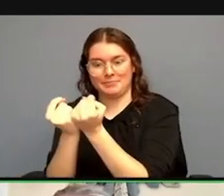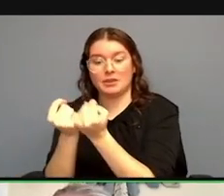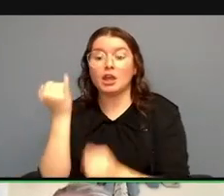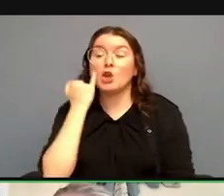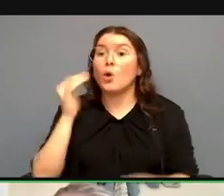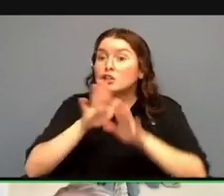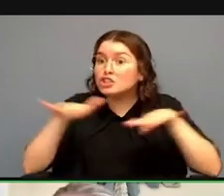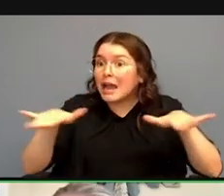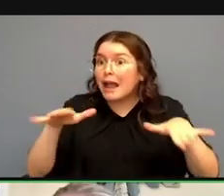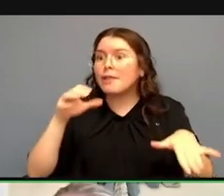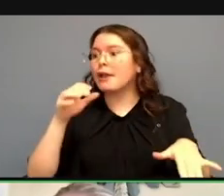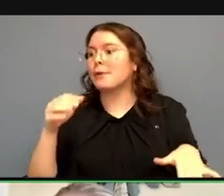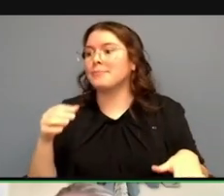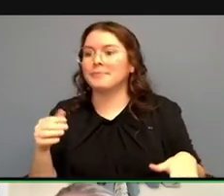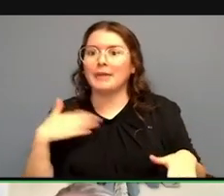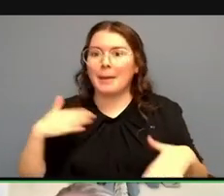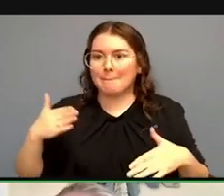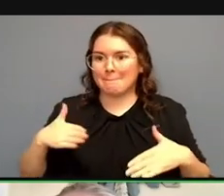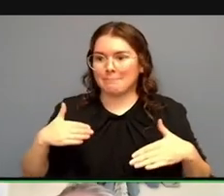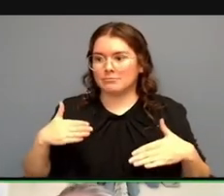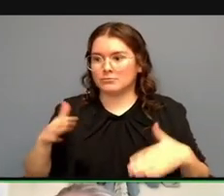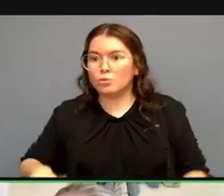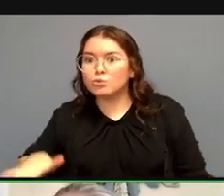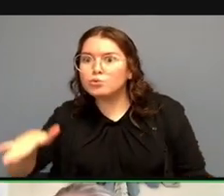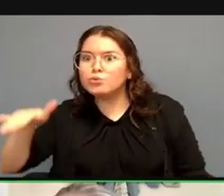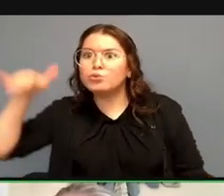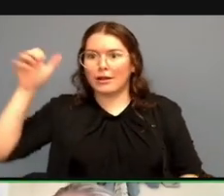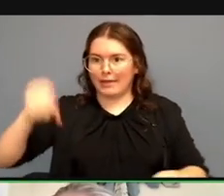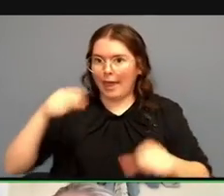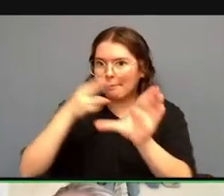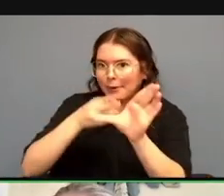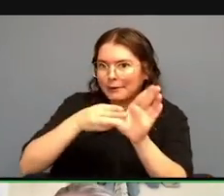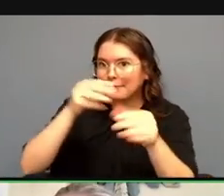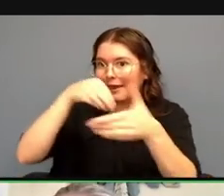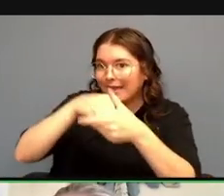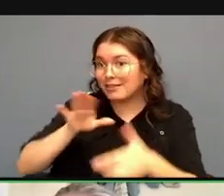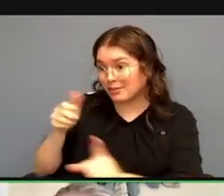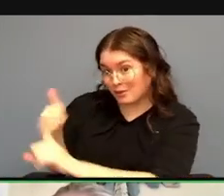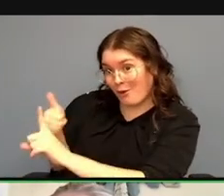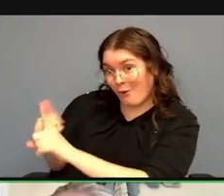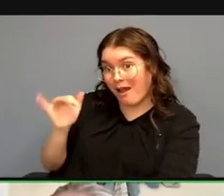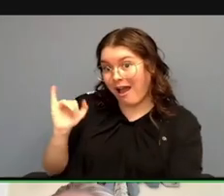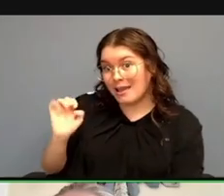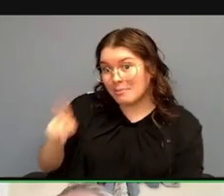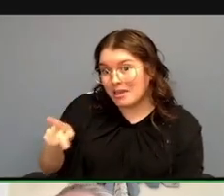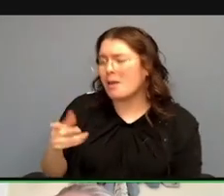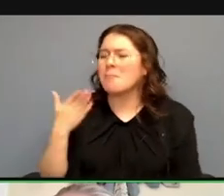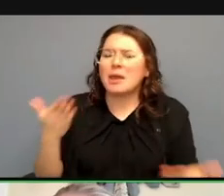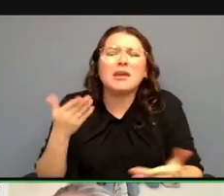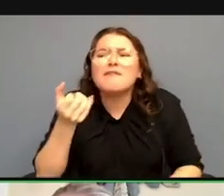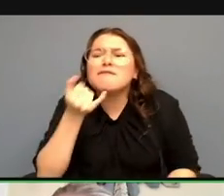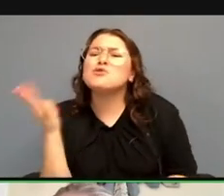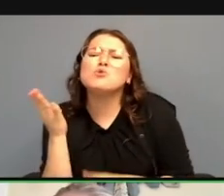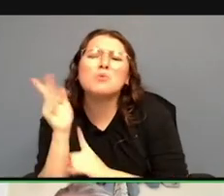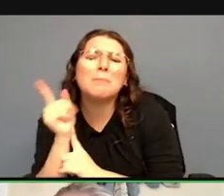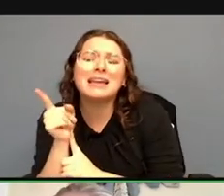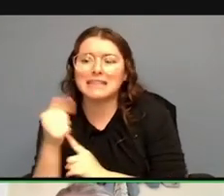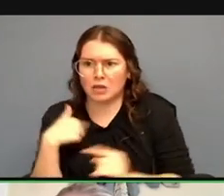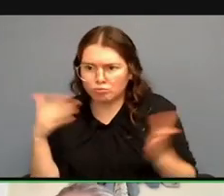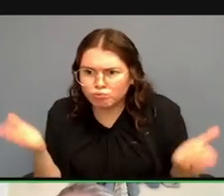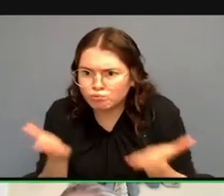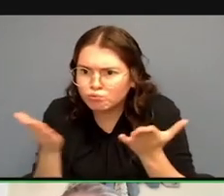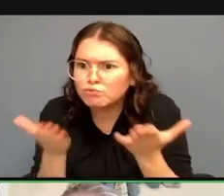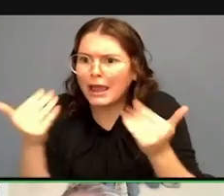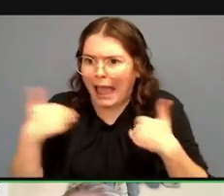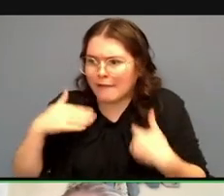enough or can participate, even if it's just for a few minutes, I encourage you to have